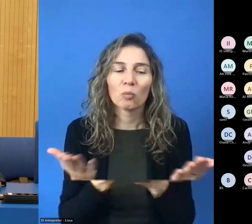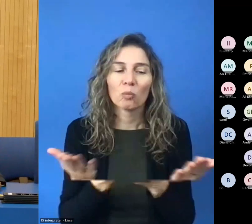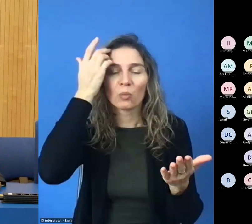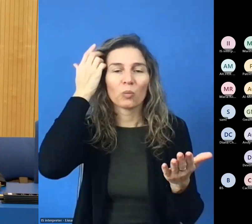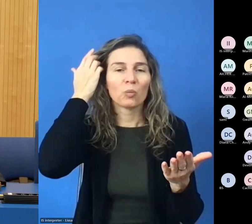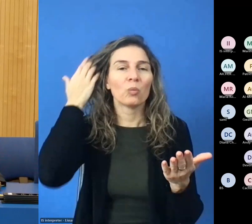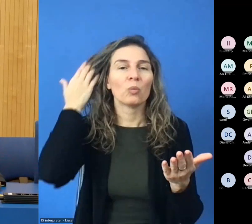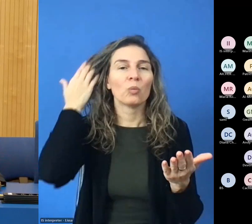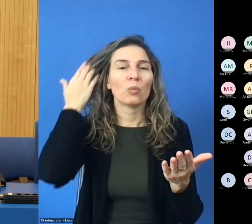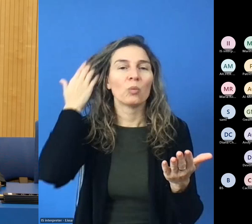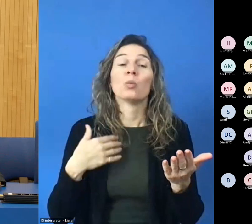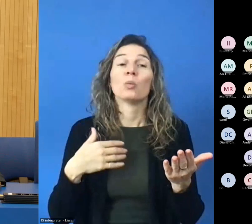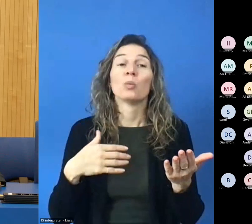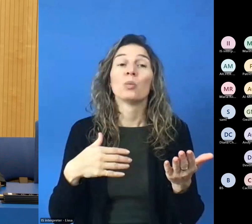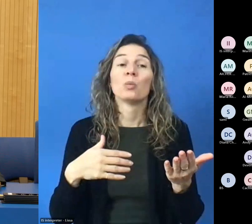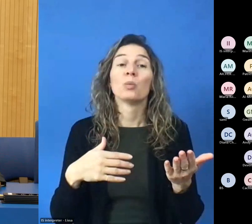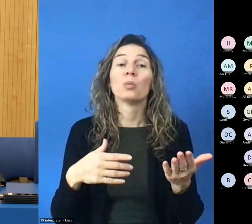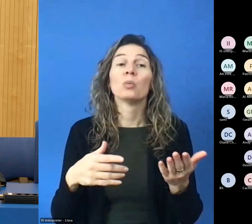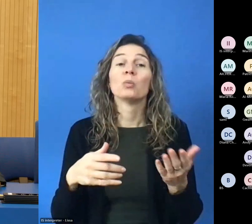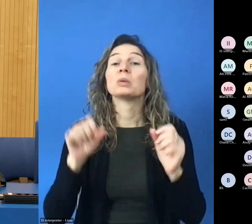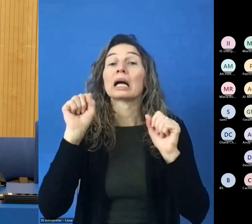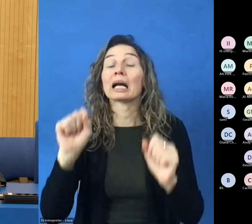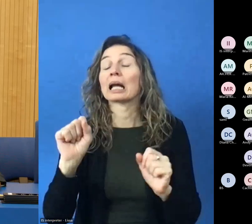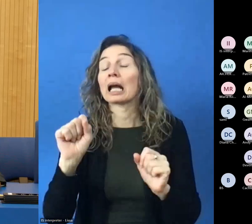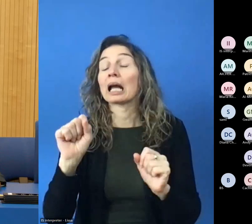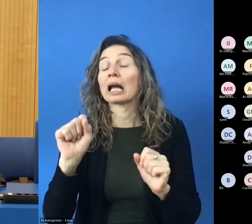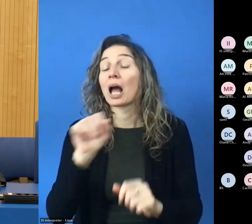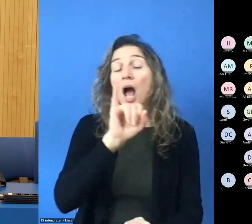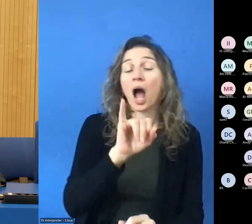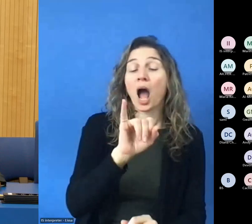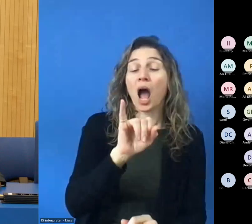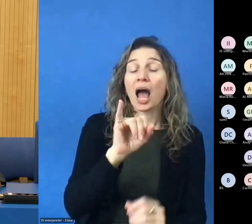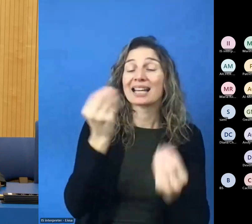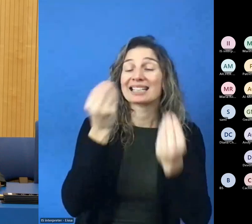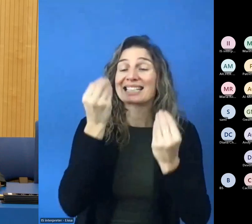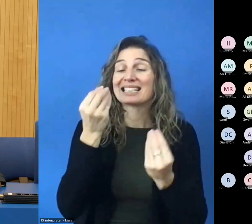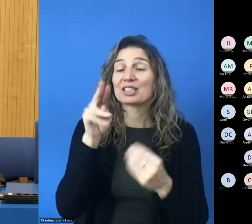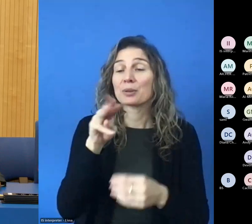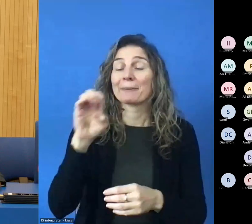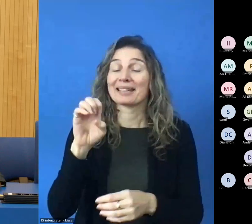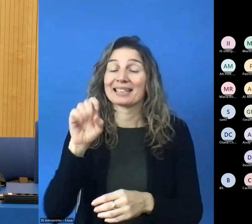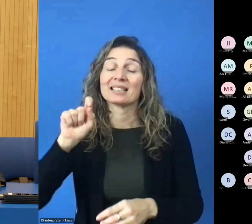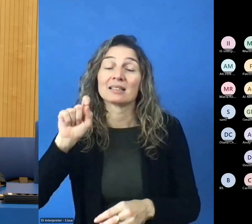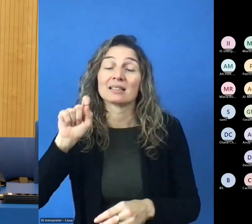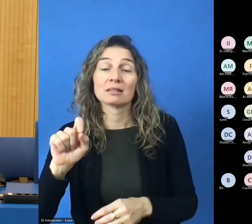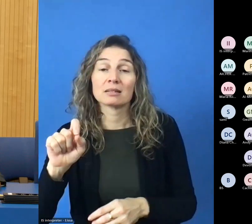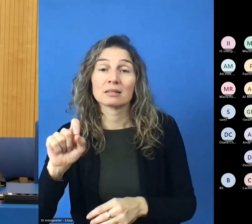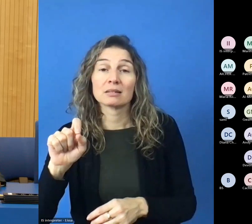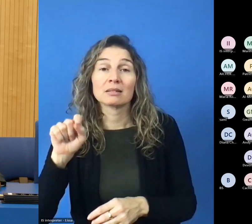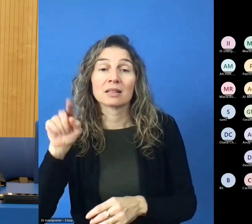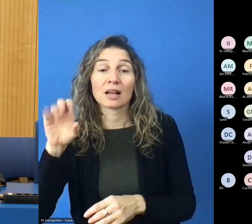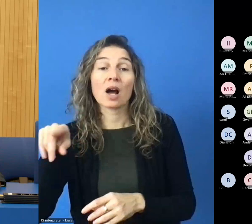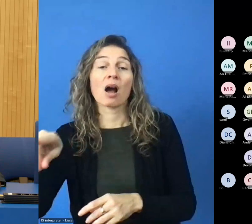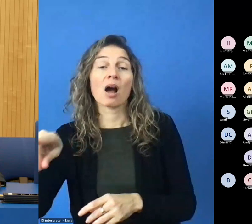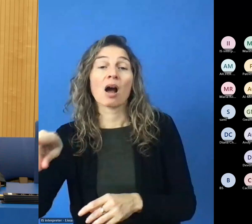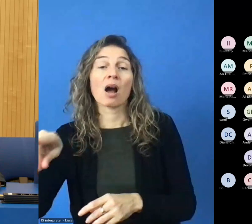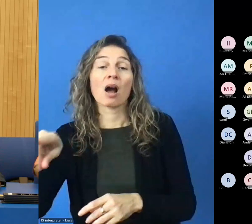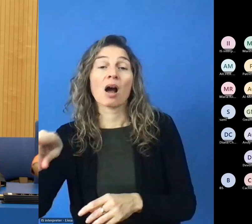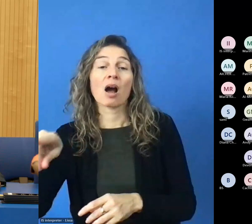if you want to find us, you can Google ITeachMe on Instagram or on Google and just text us. We believe that online